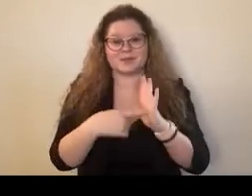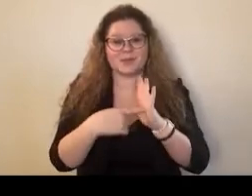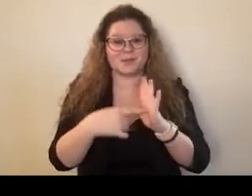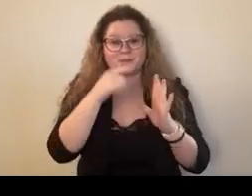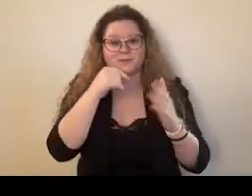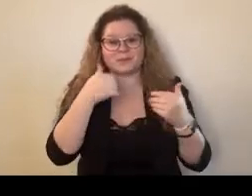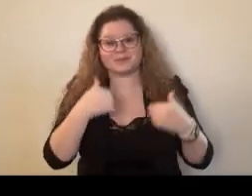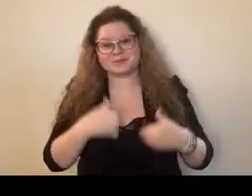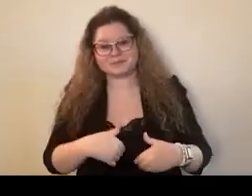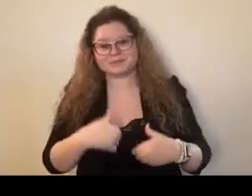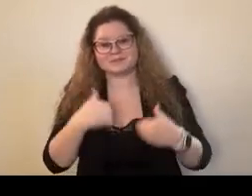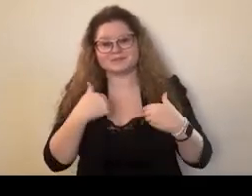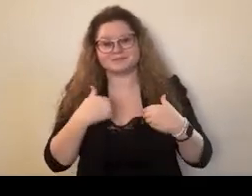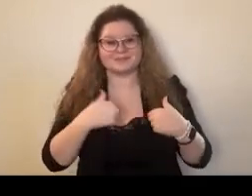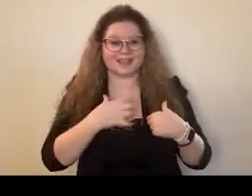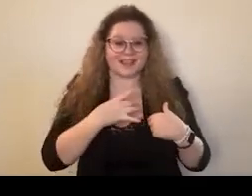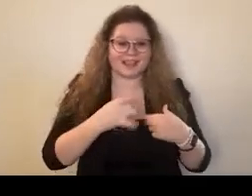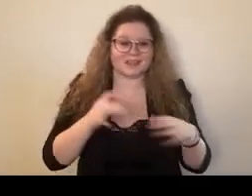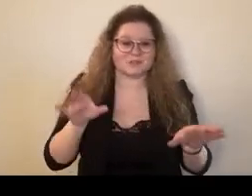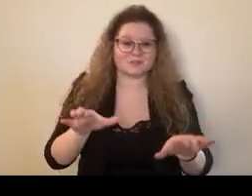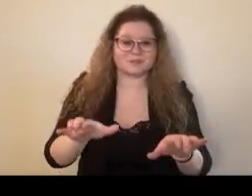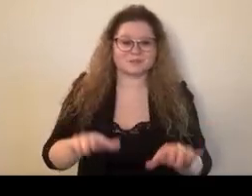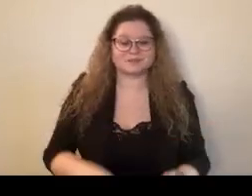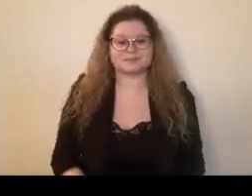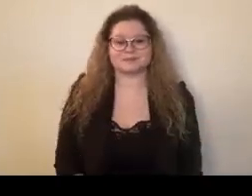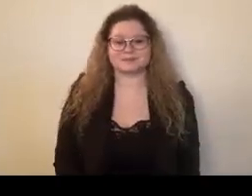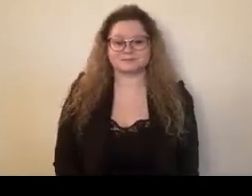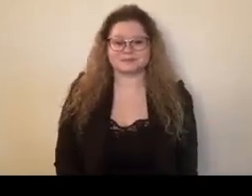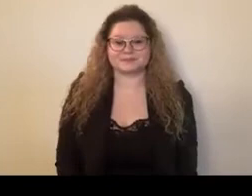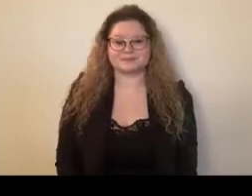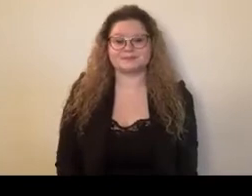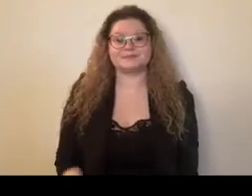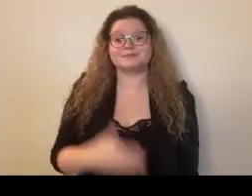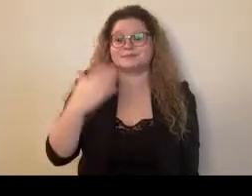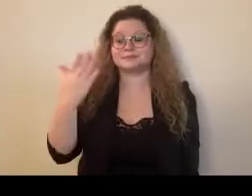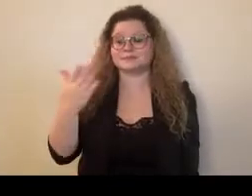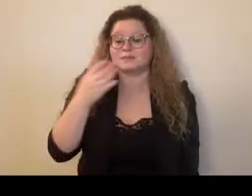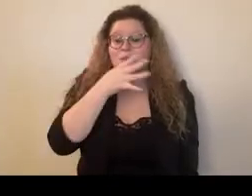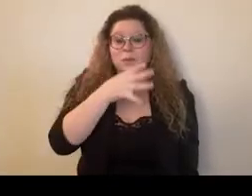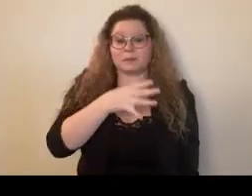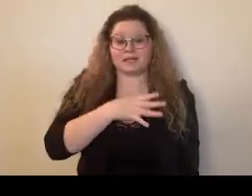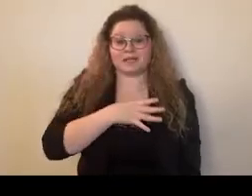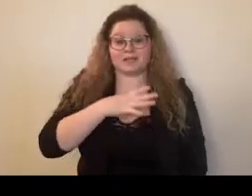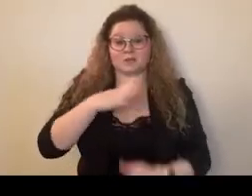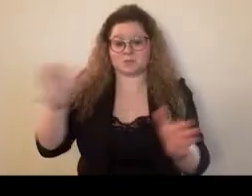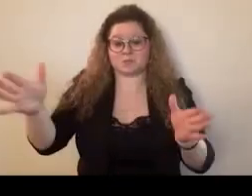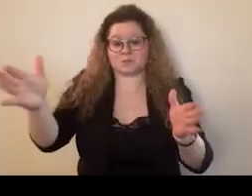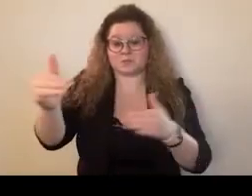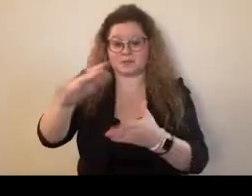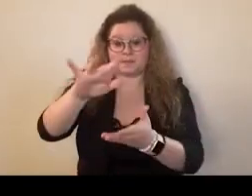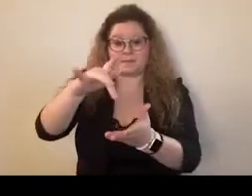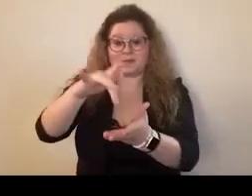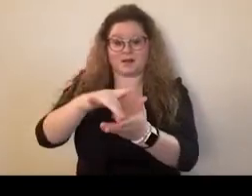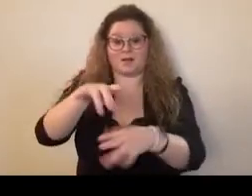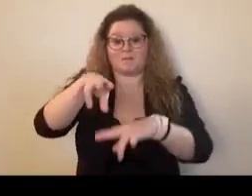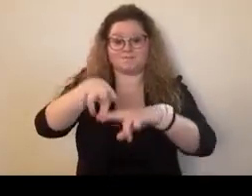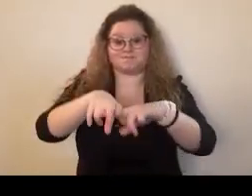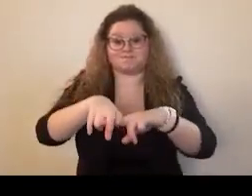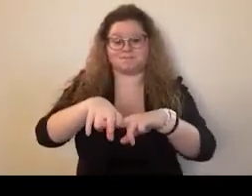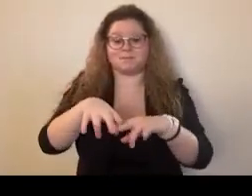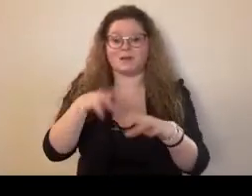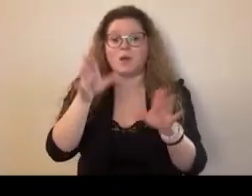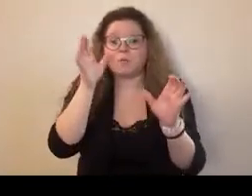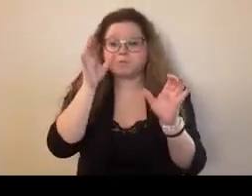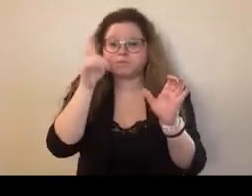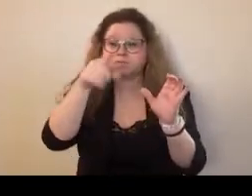is and what she likes. This lady was sat in the middle of the room, listening intently to everything that